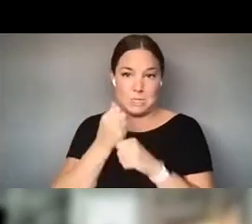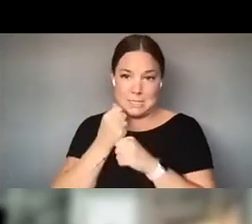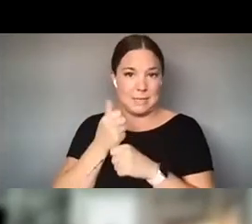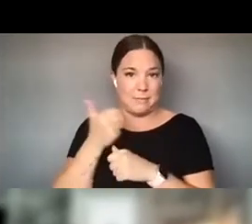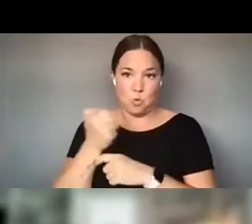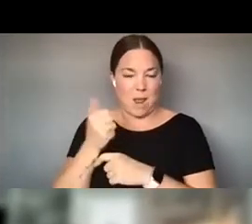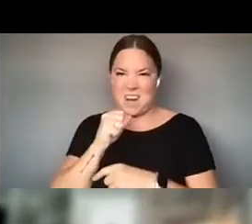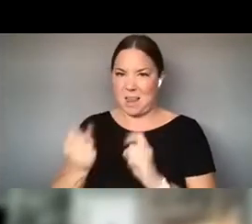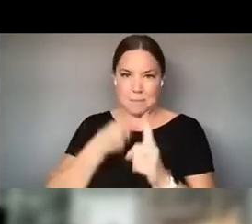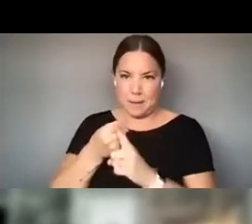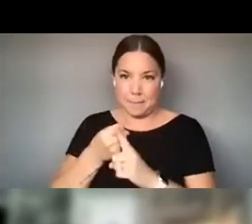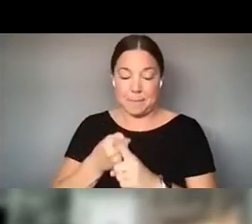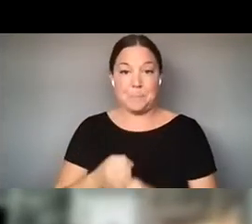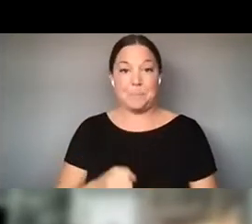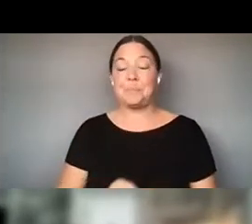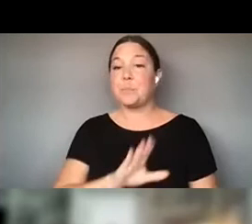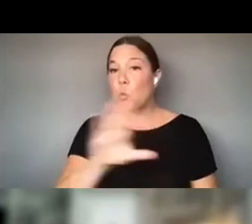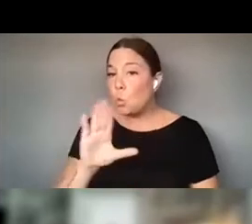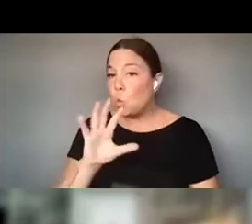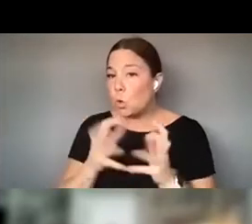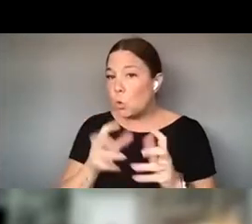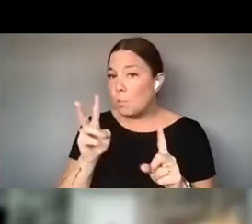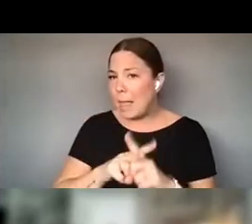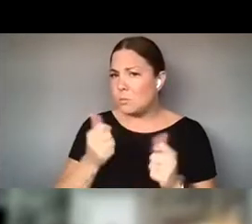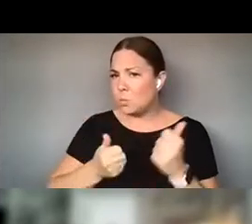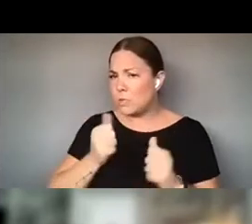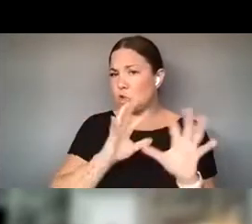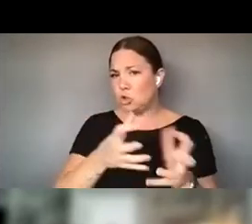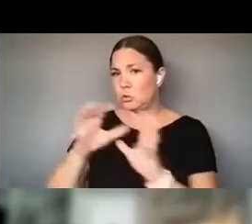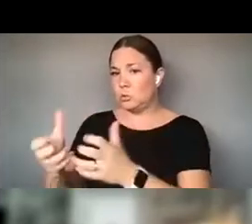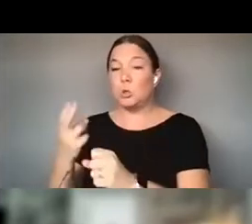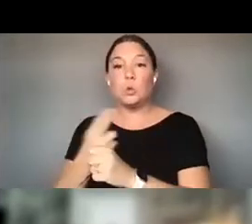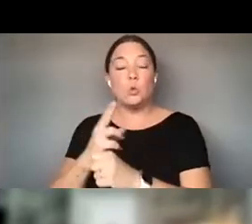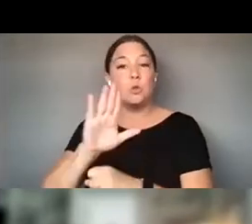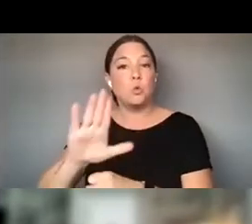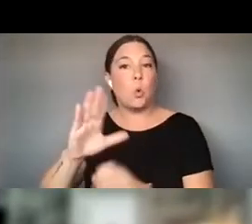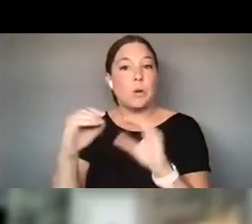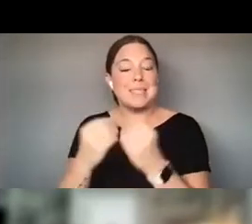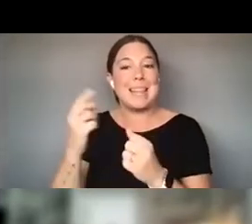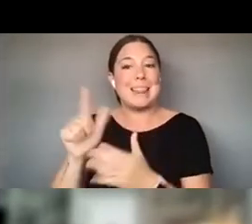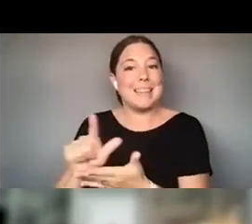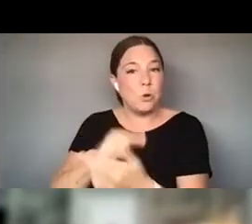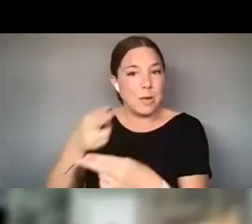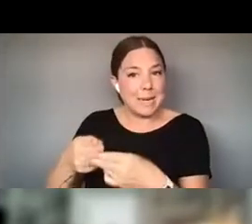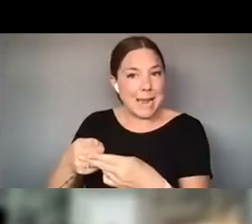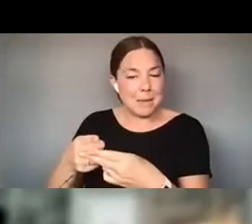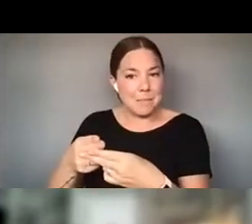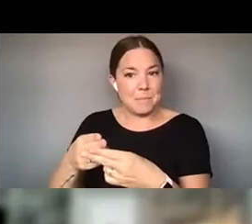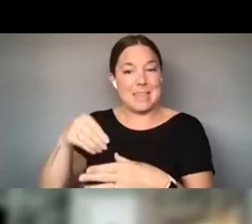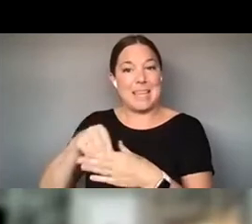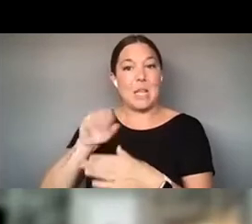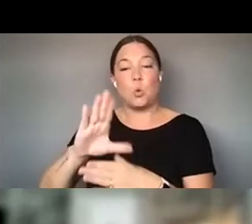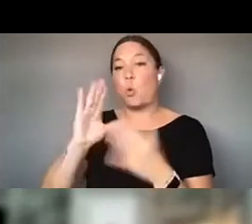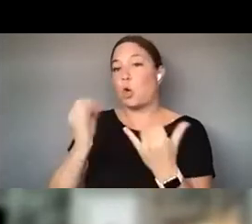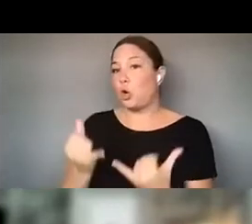To determine which group applies to you, use your organization's legal name as it applies in your current IRS